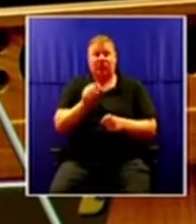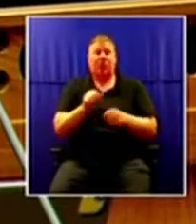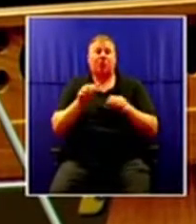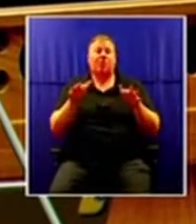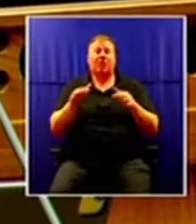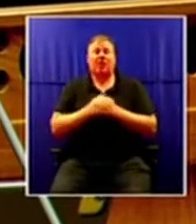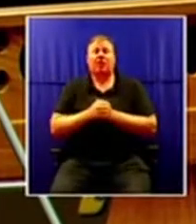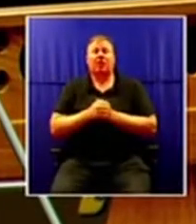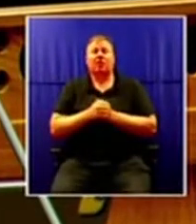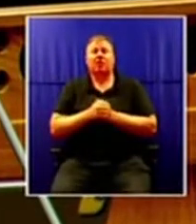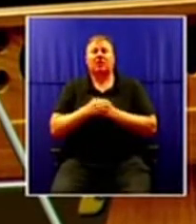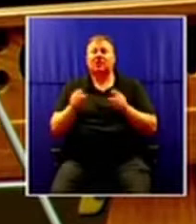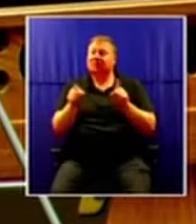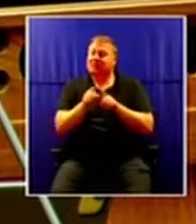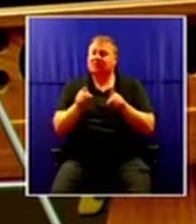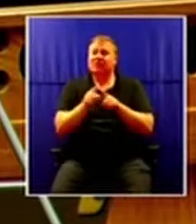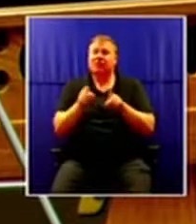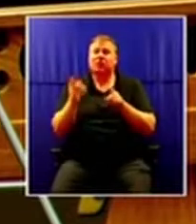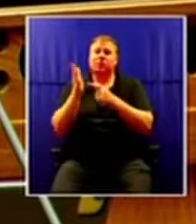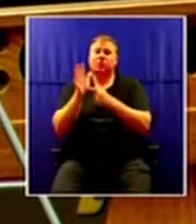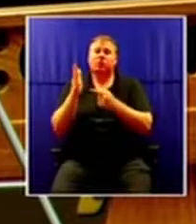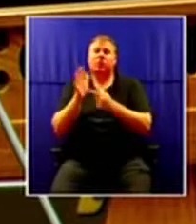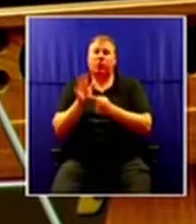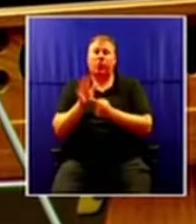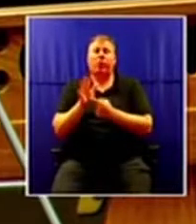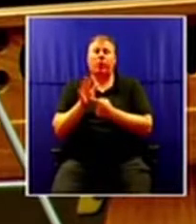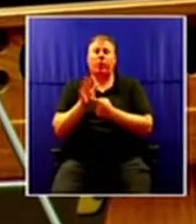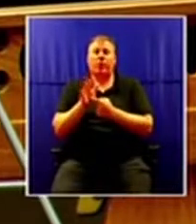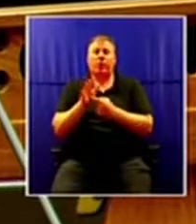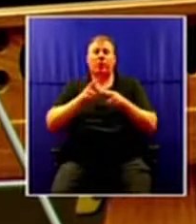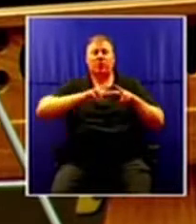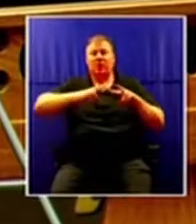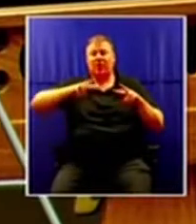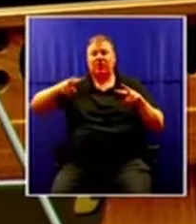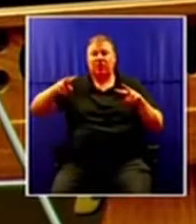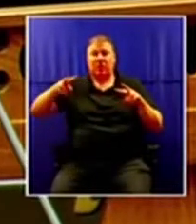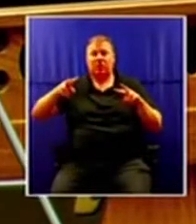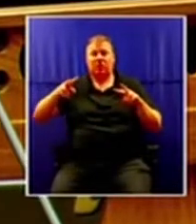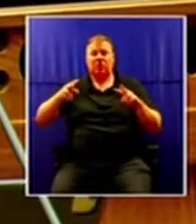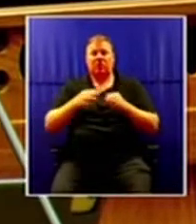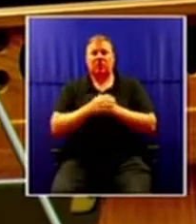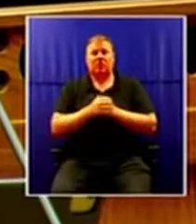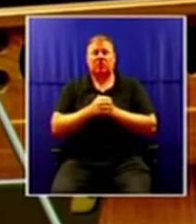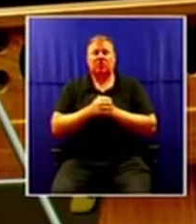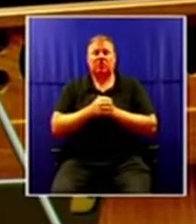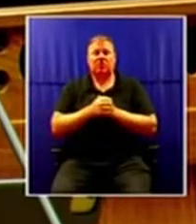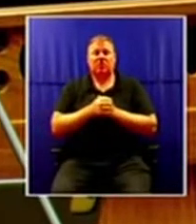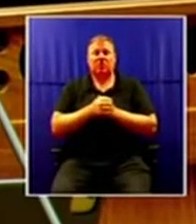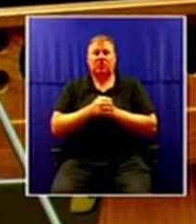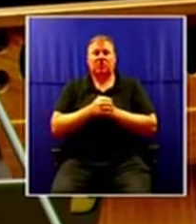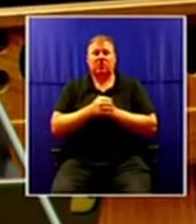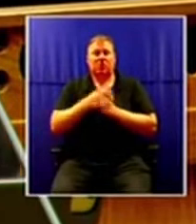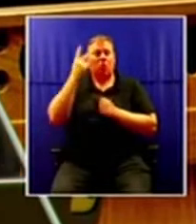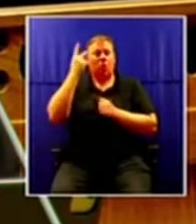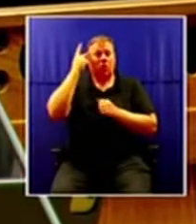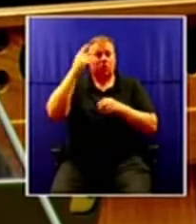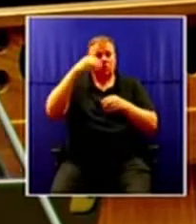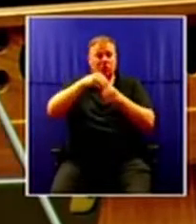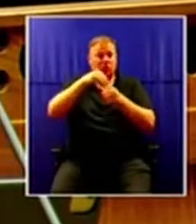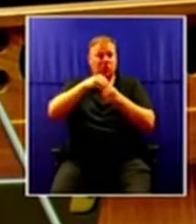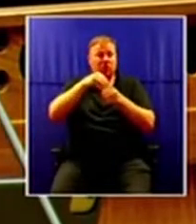also revealed the depth and diversity of expertise in our country. It